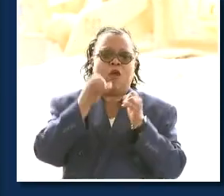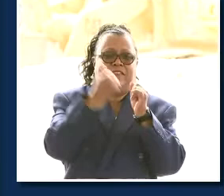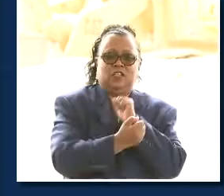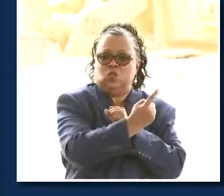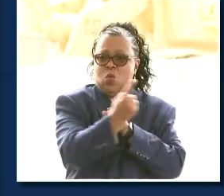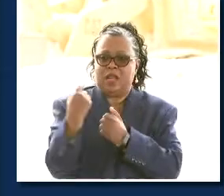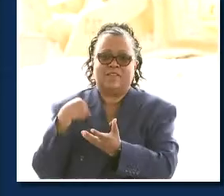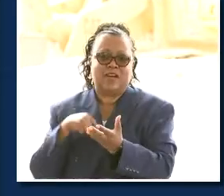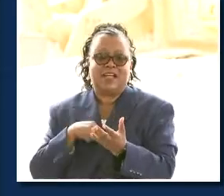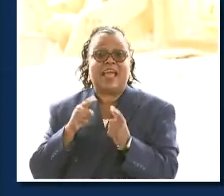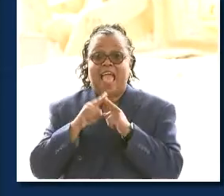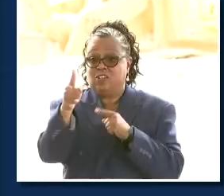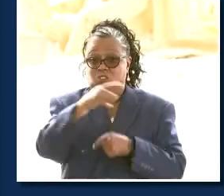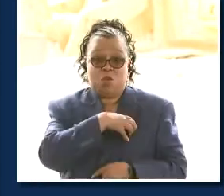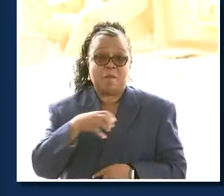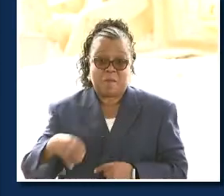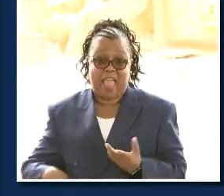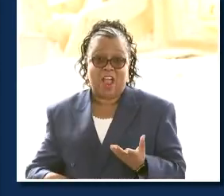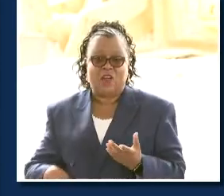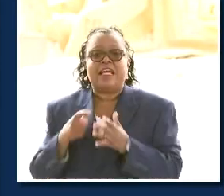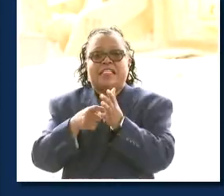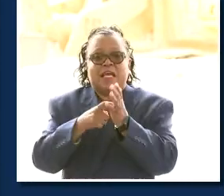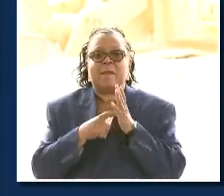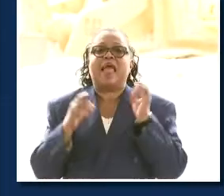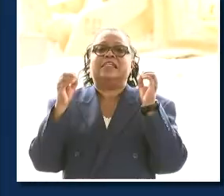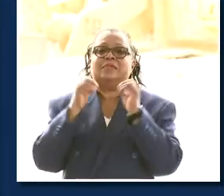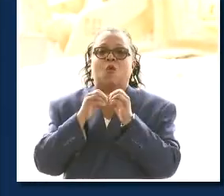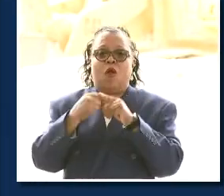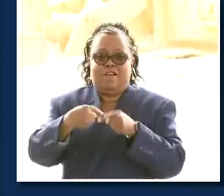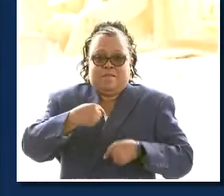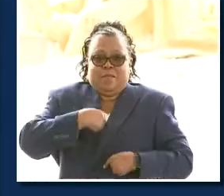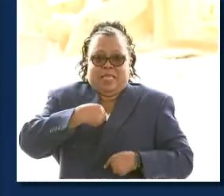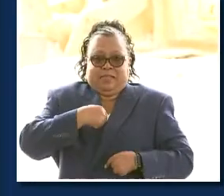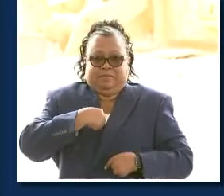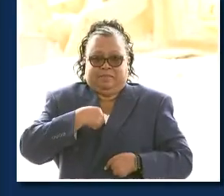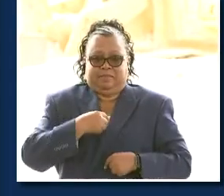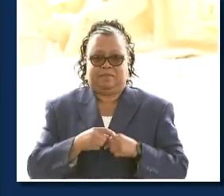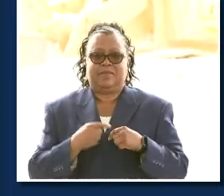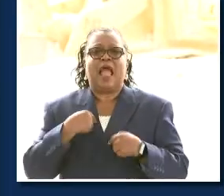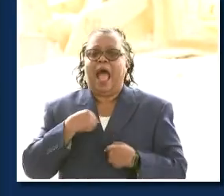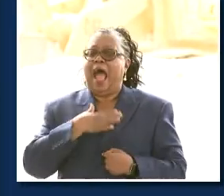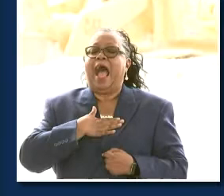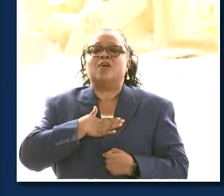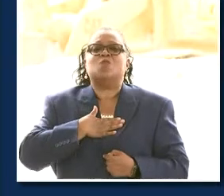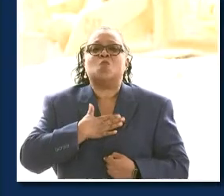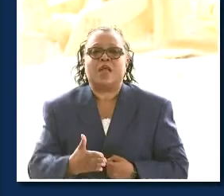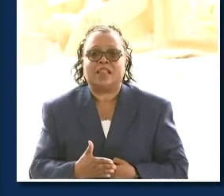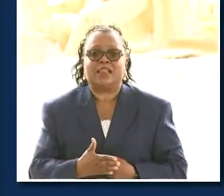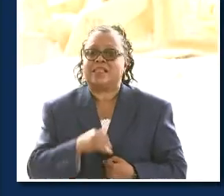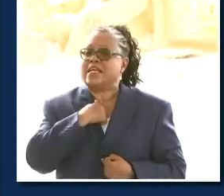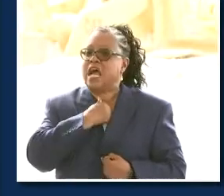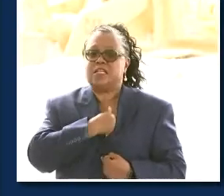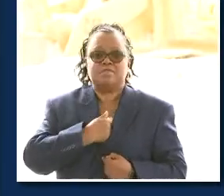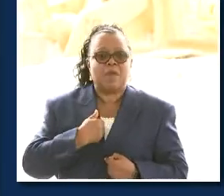us. And as your mayor, it demands more of me. I willingly and